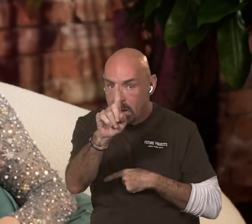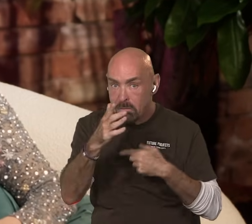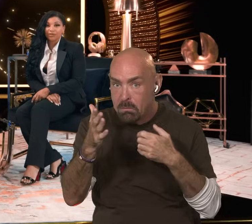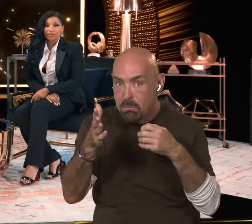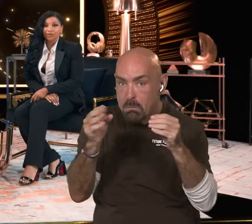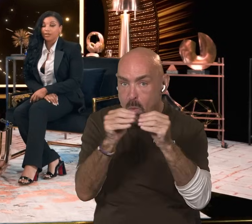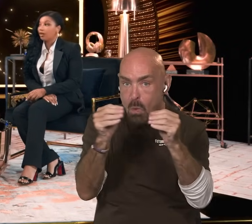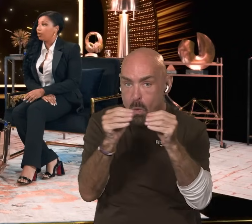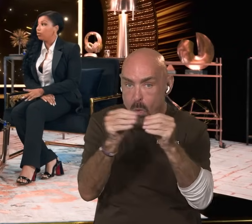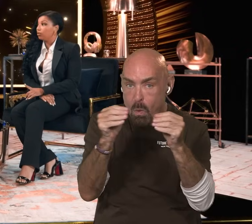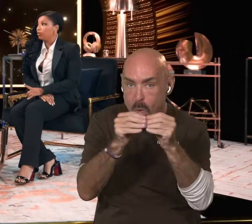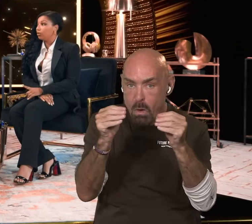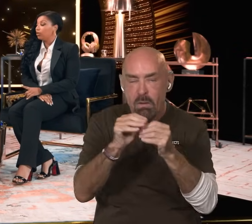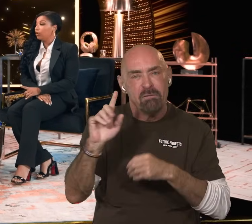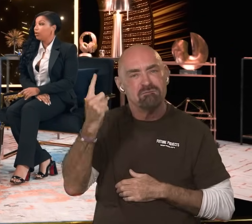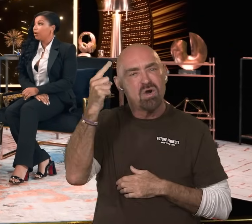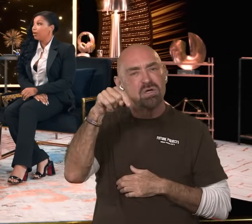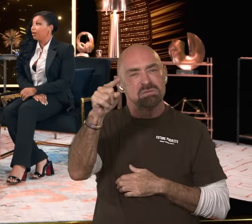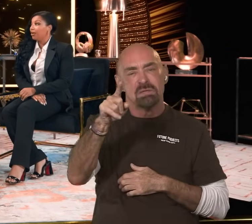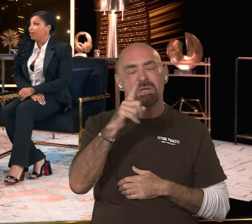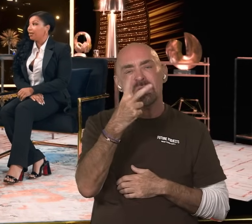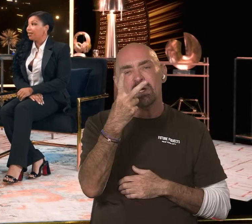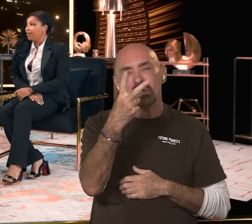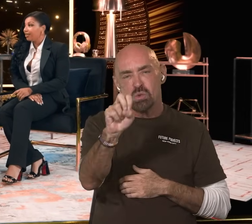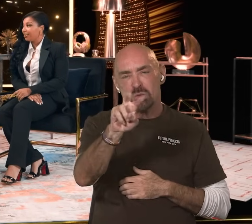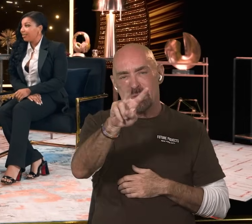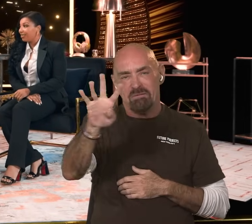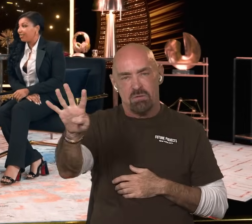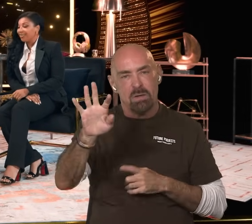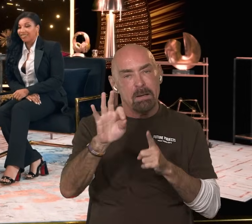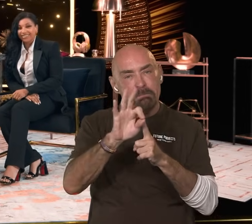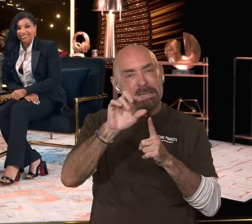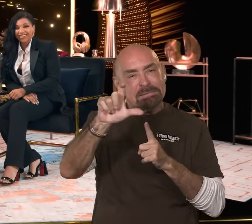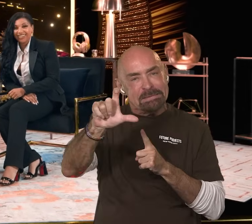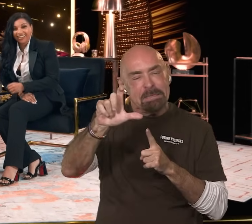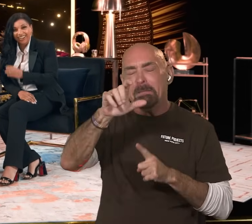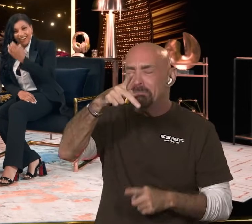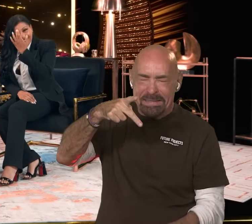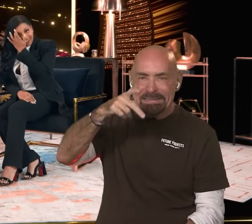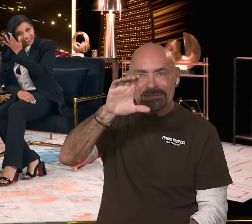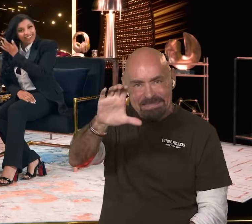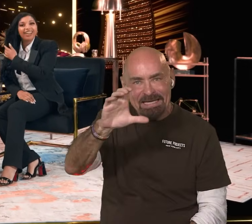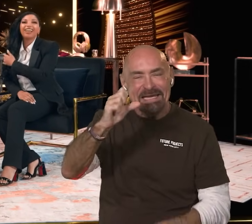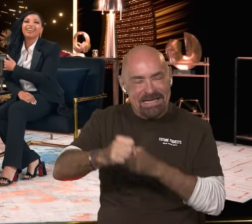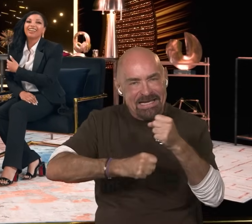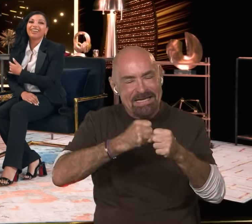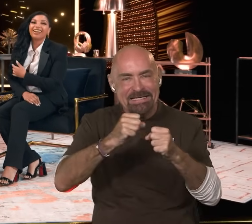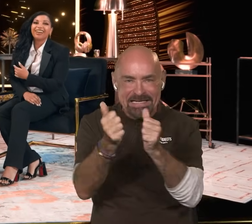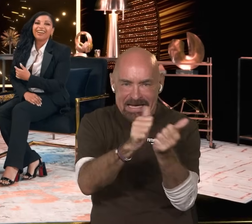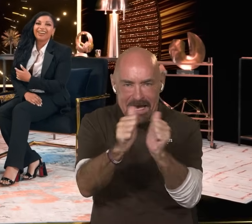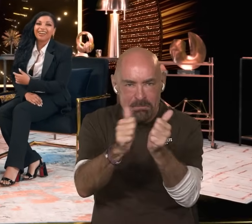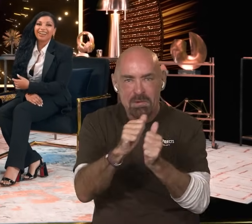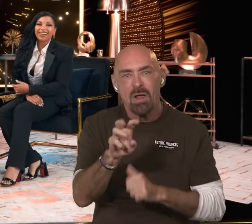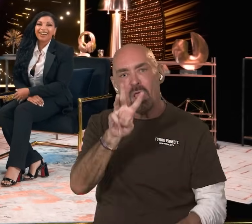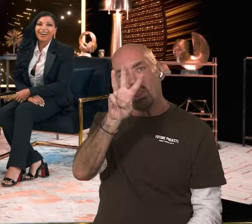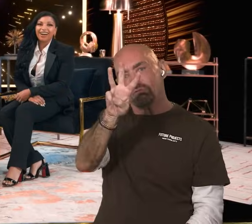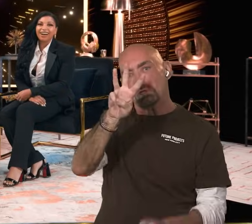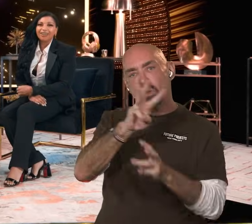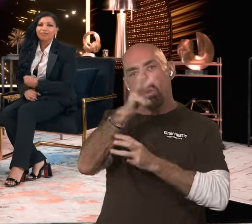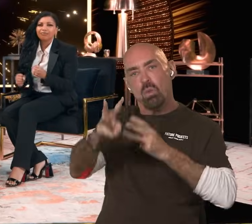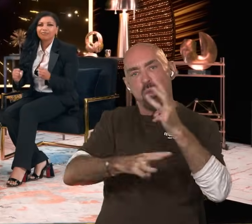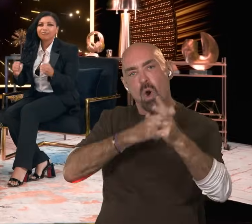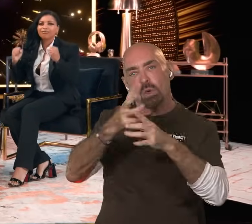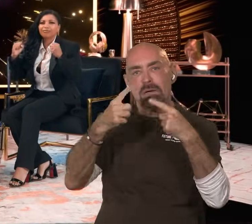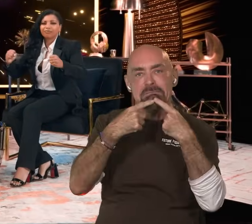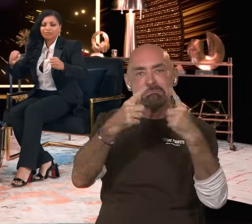more. But first, let's kick off this year's 2024 PC Gaming Show with 3 huge world premiere